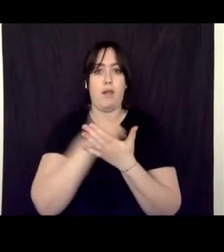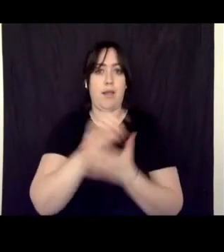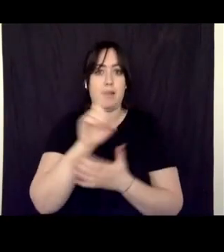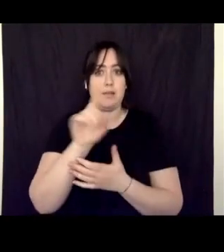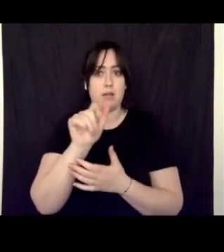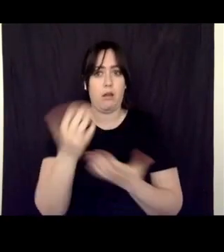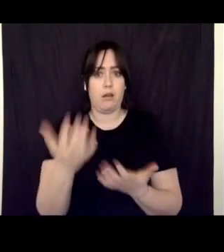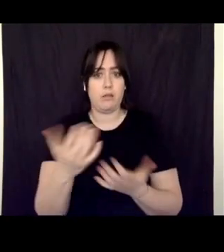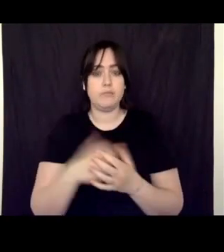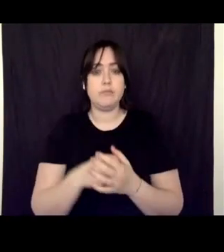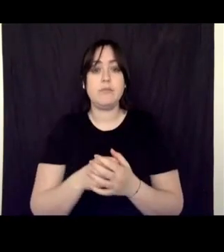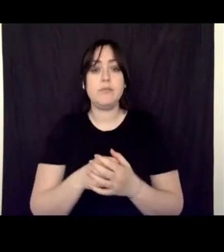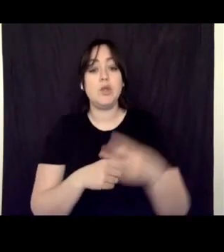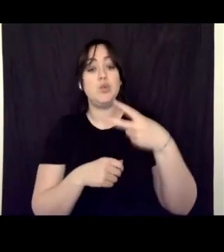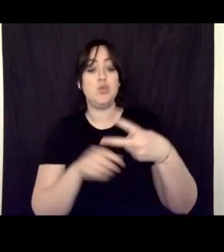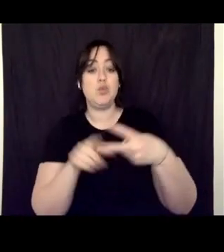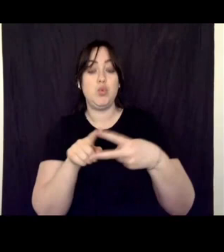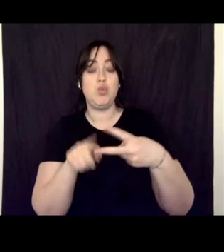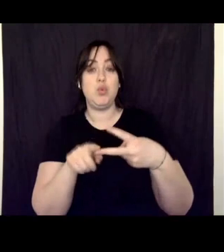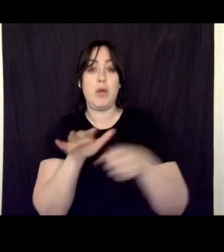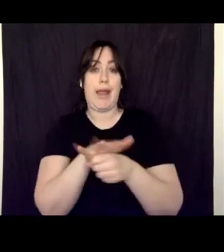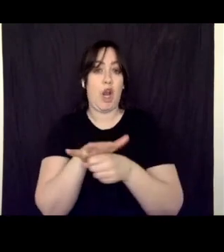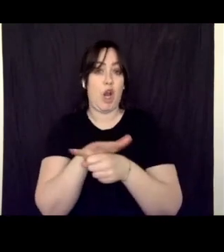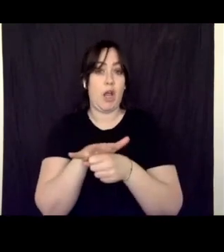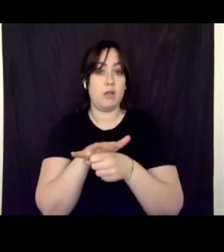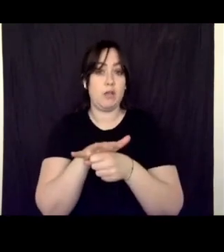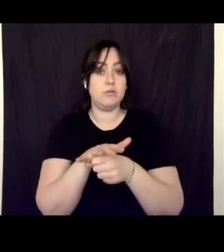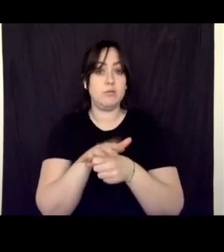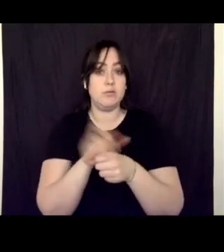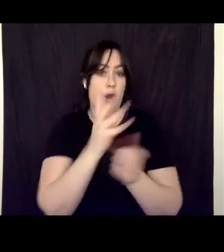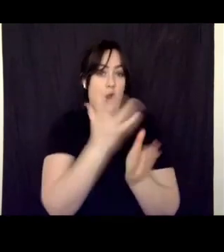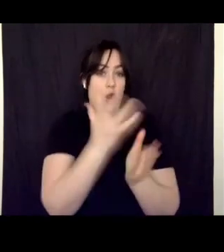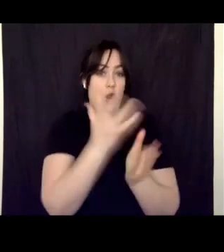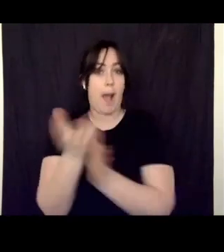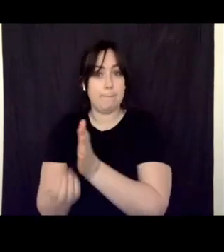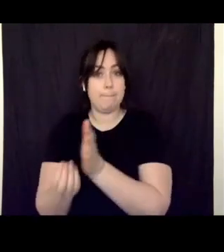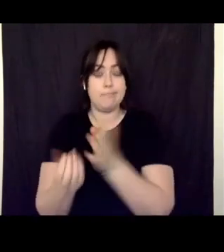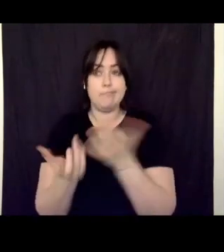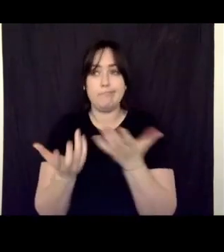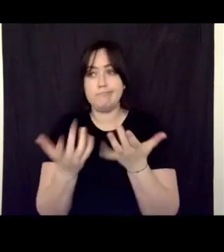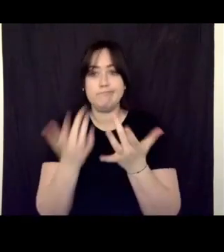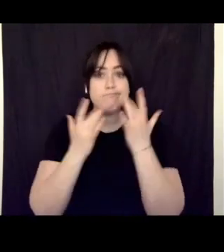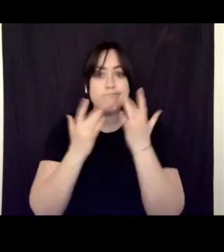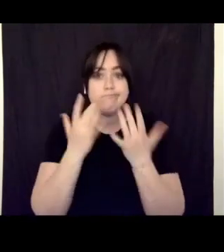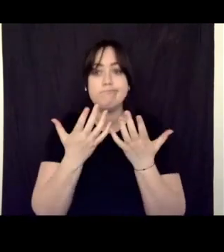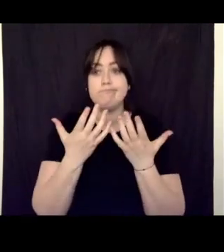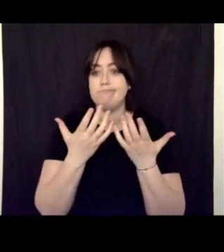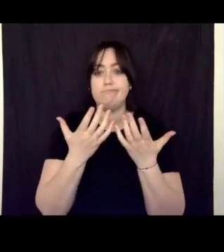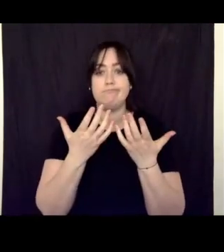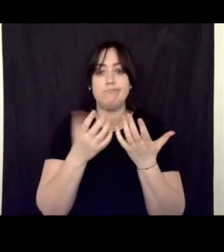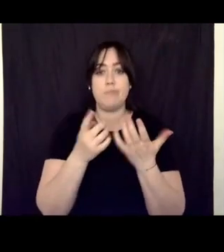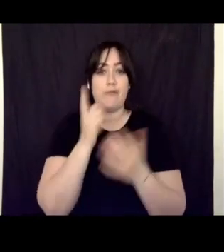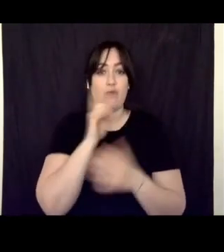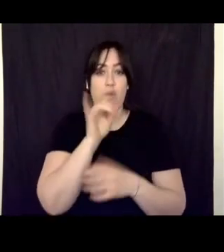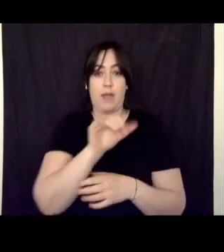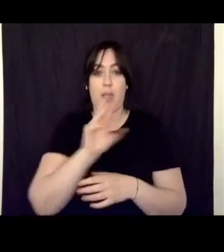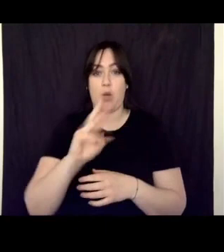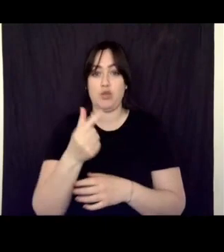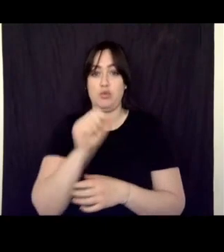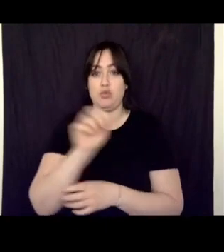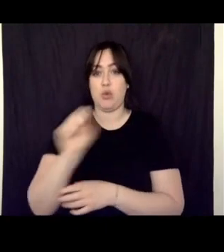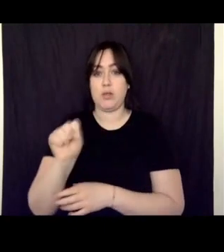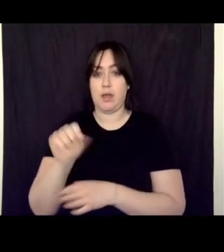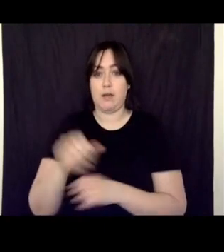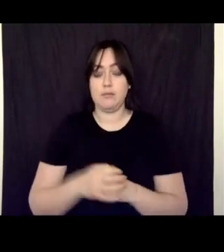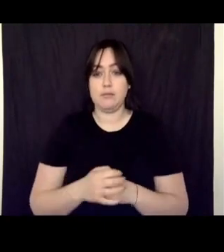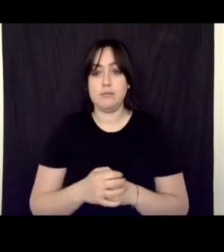And 2 of the areas that are gaps or shortcomings in the Washington Group short set